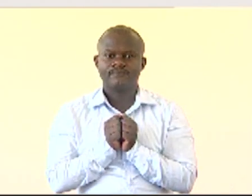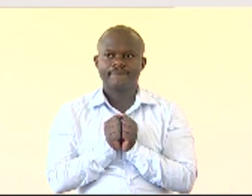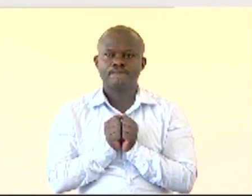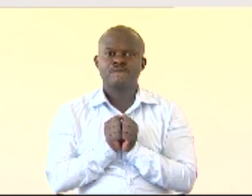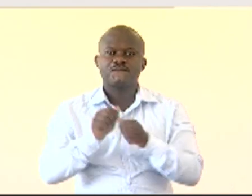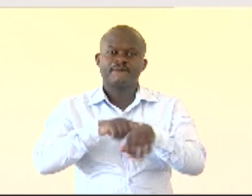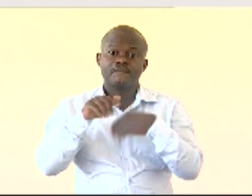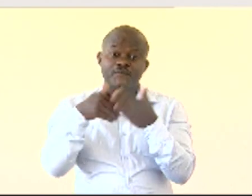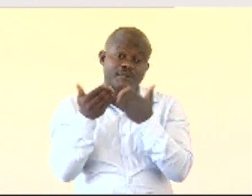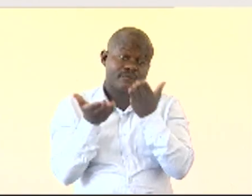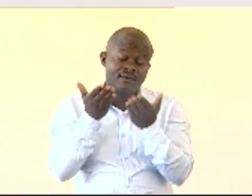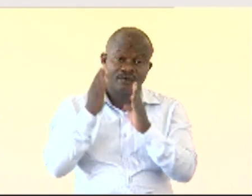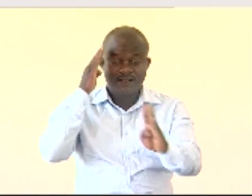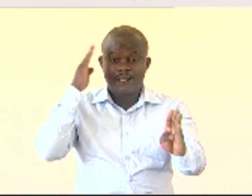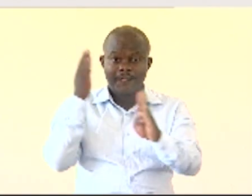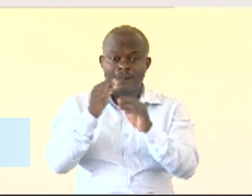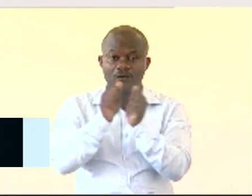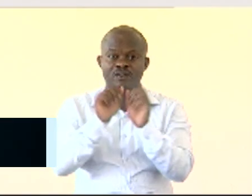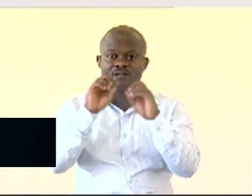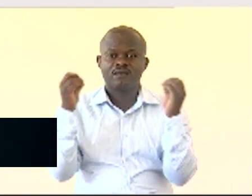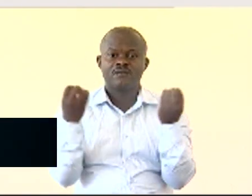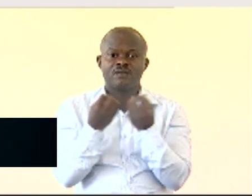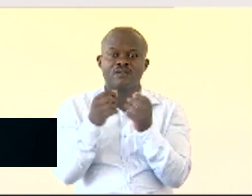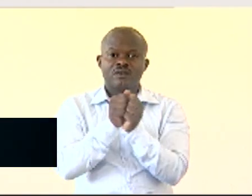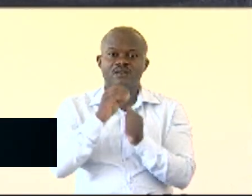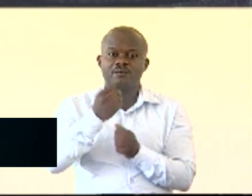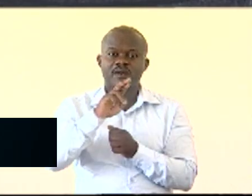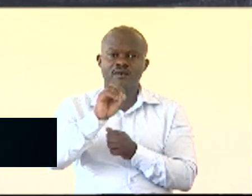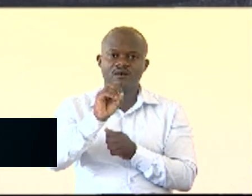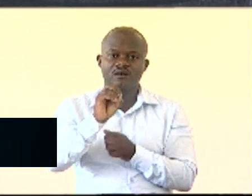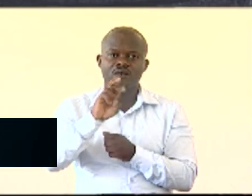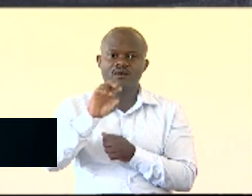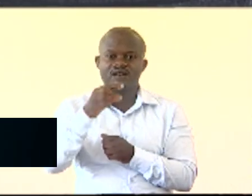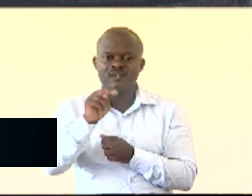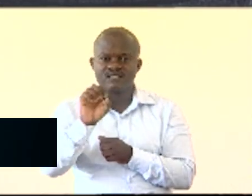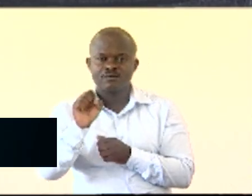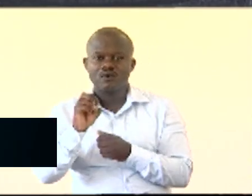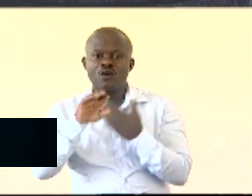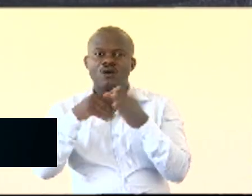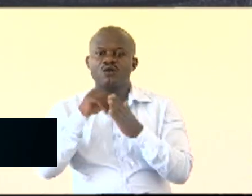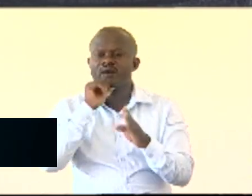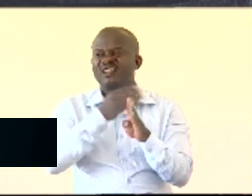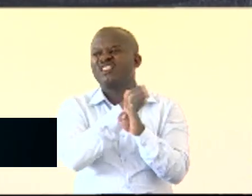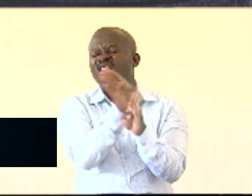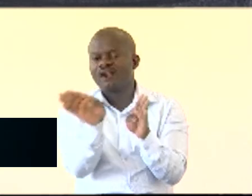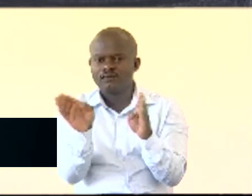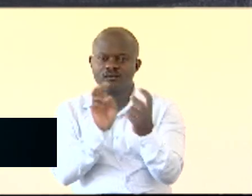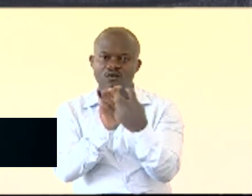When you are either directly in contact with the organism, with the microorganism, or when you are in direct contact,